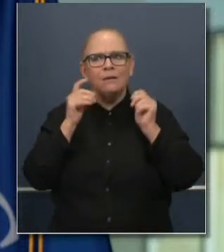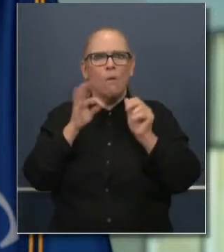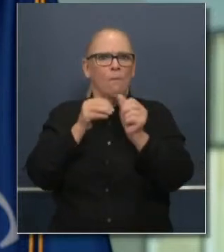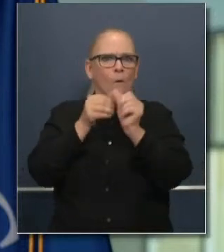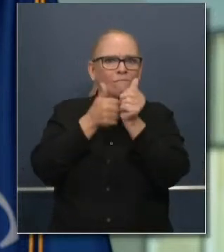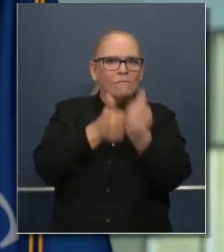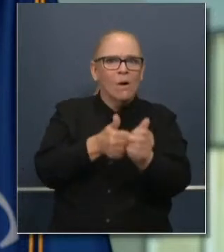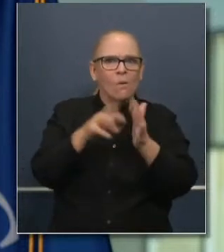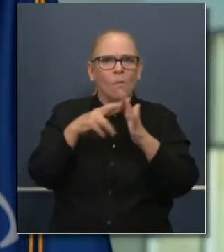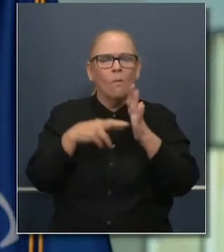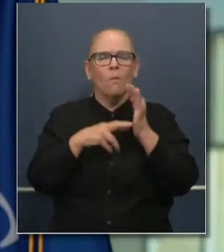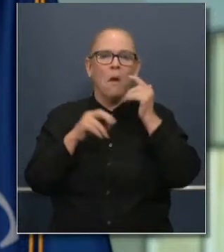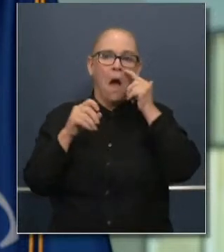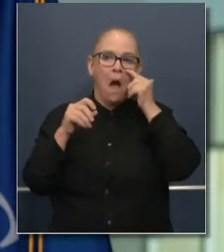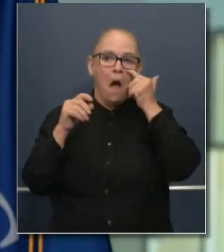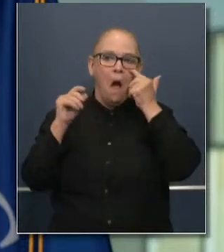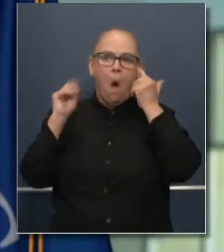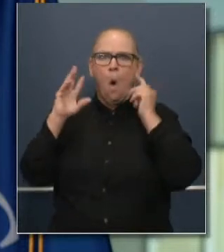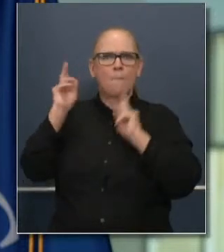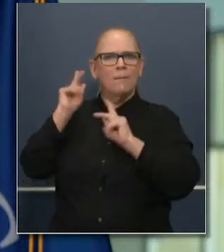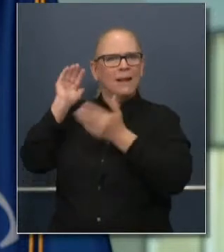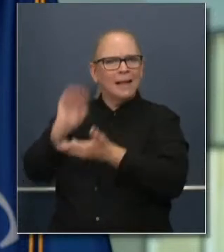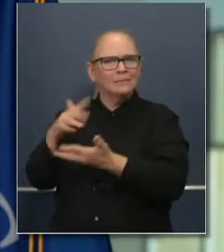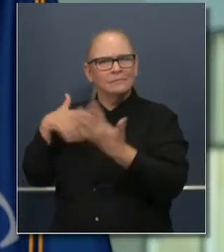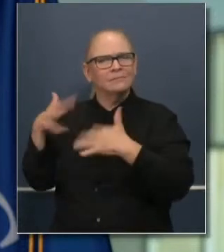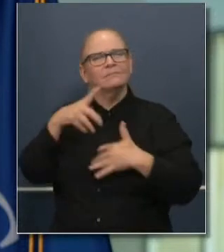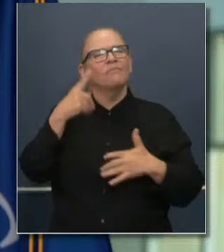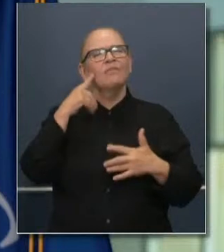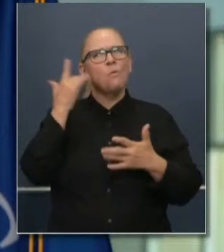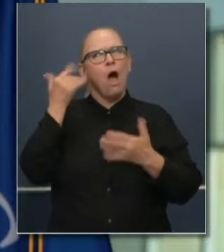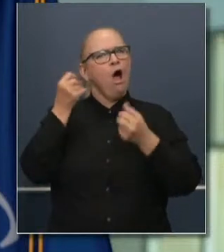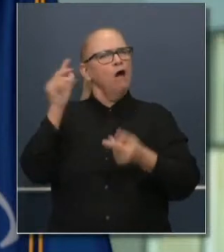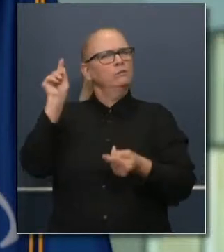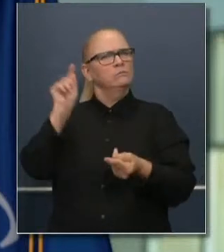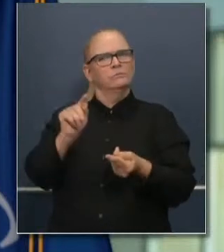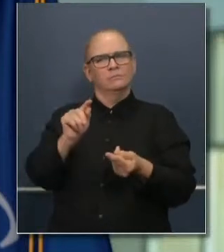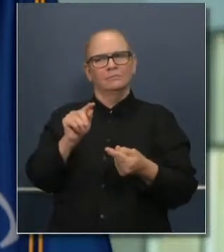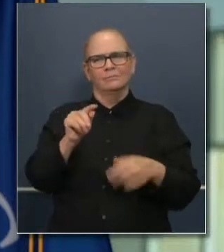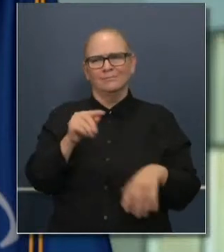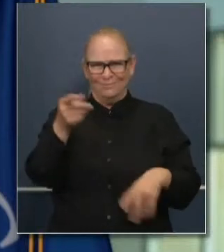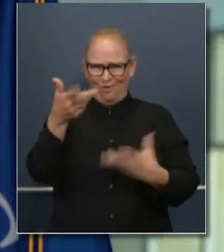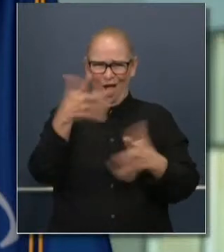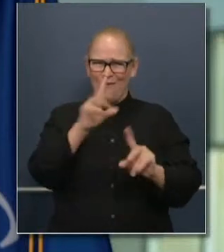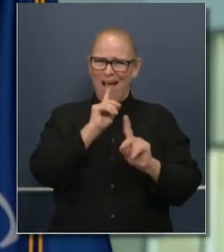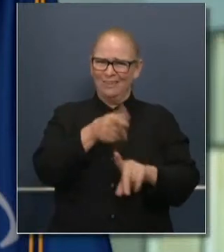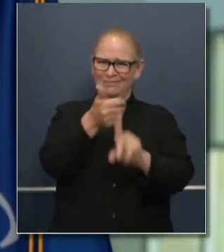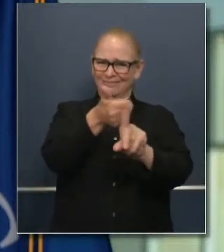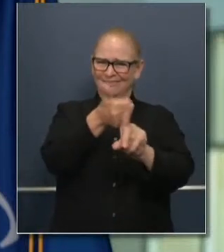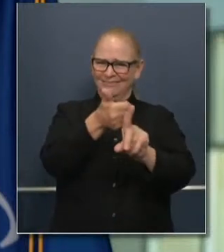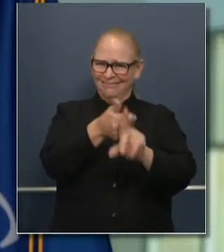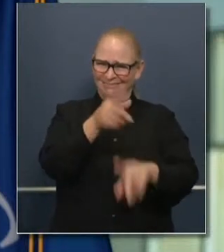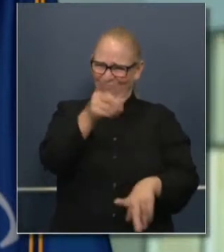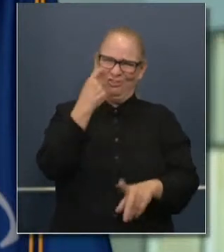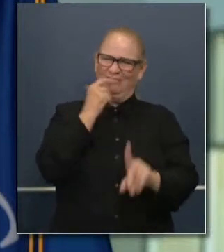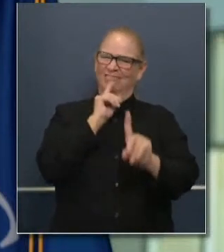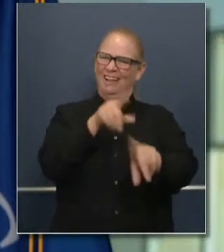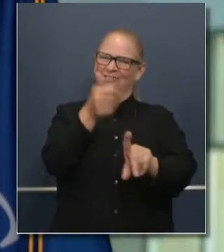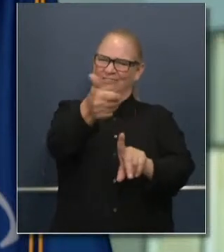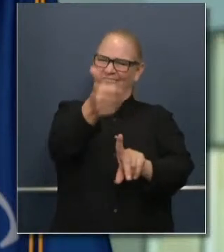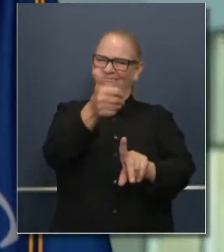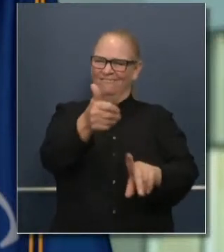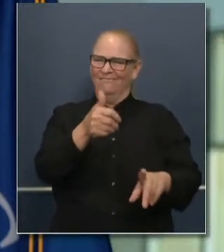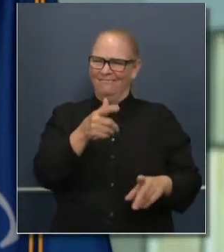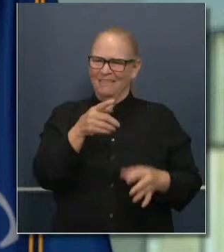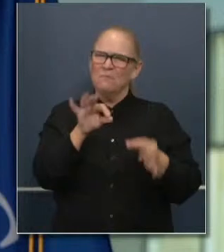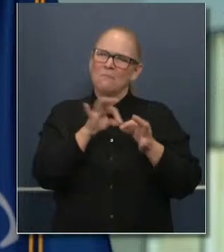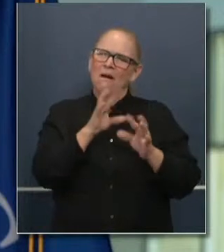helping us out here? Yeah, I think you answered your own question, and I say that with deep respect, because I think it's a good question, an important question.